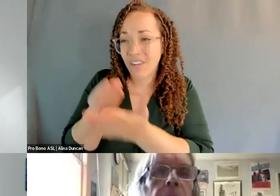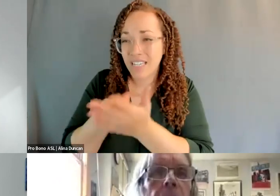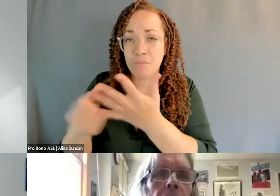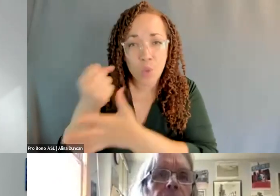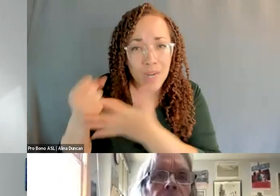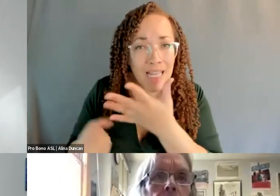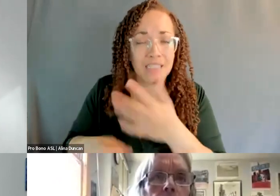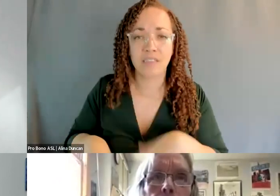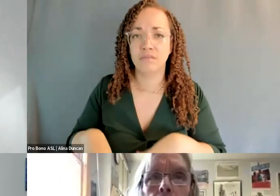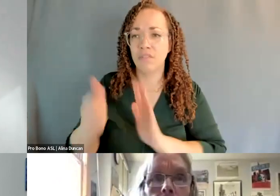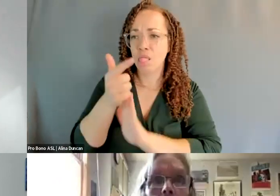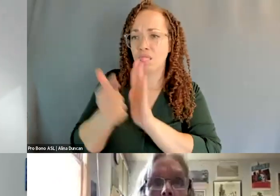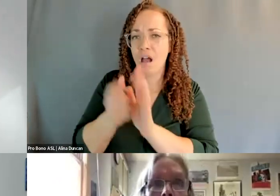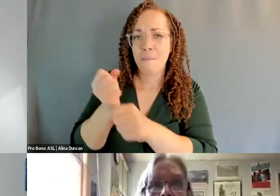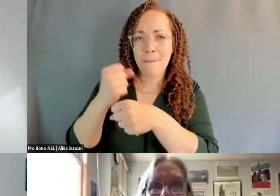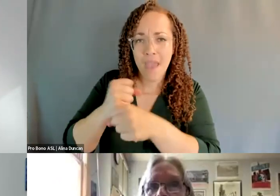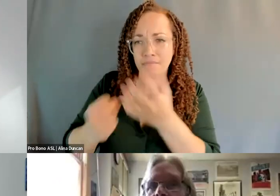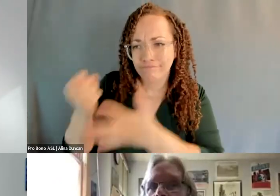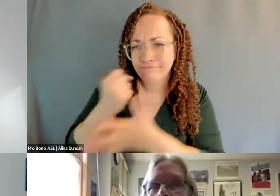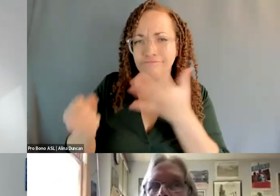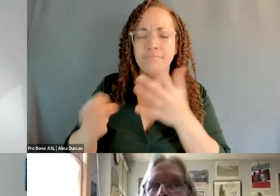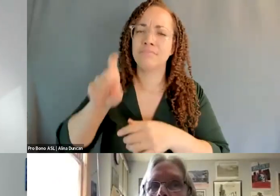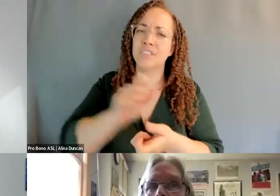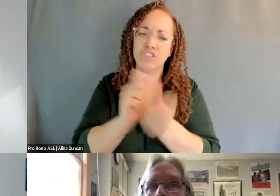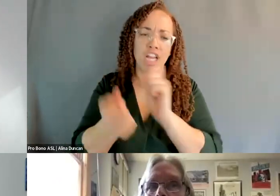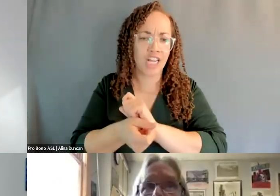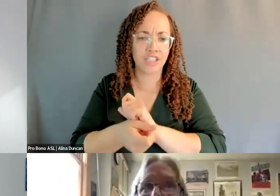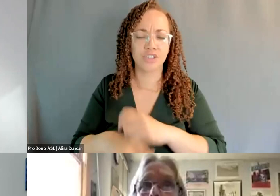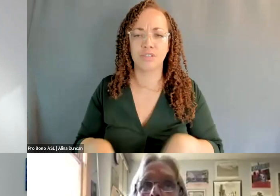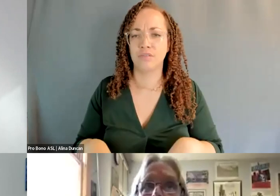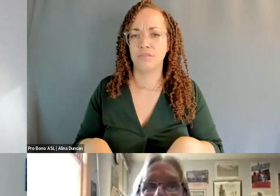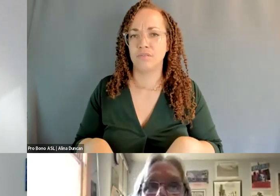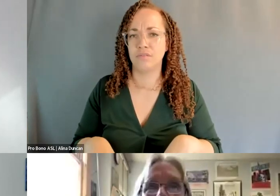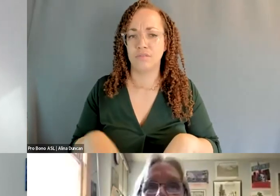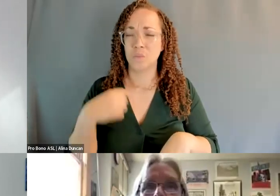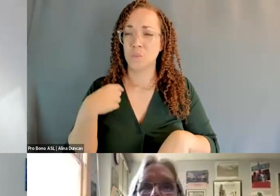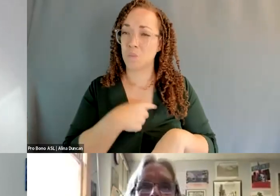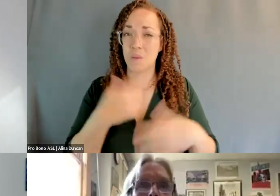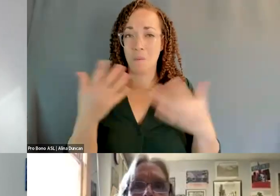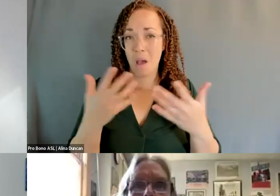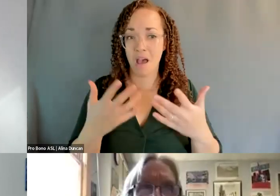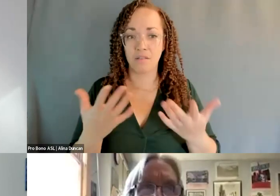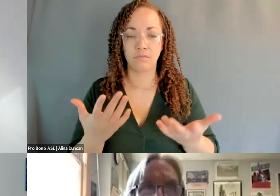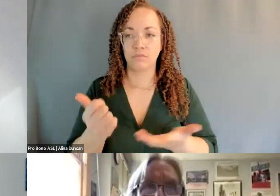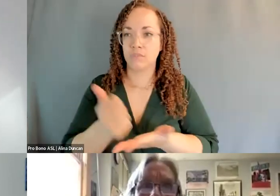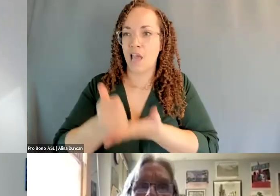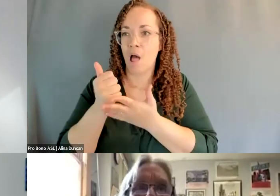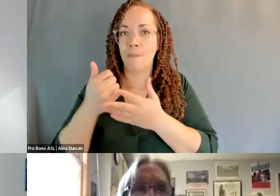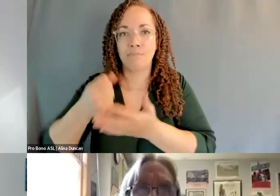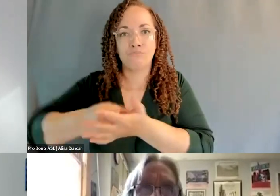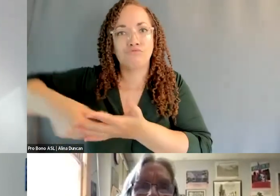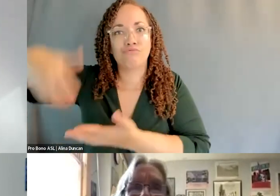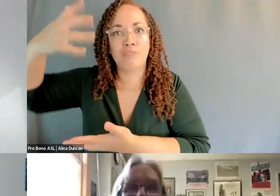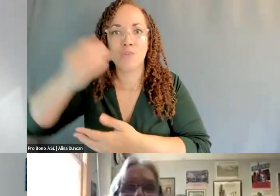$200 billion a year in America subsidizing the housing of wealthy homeowners. And we don't prod them. We